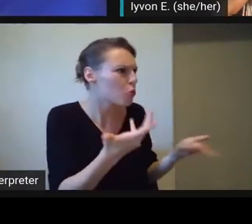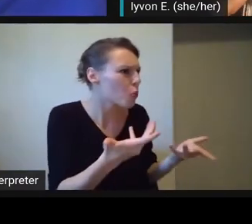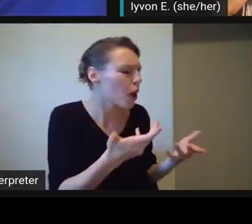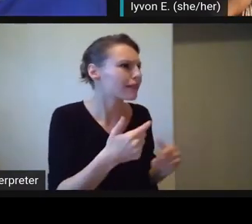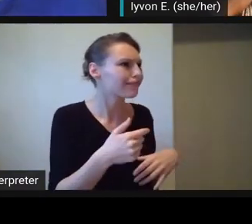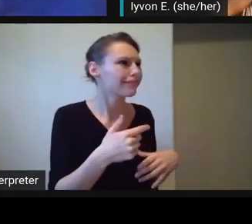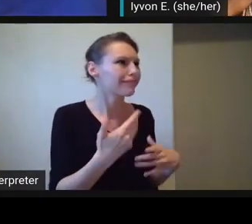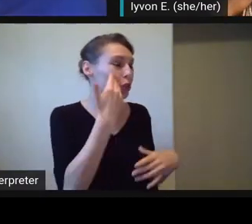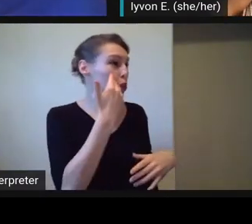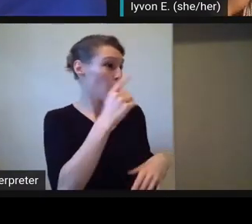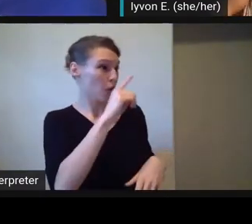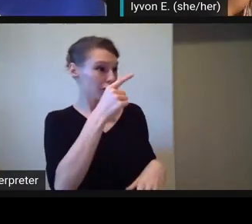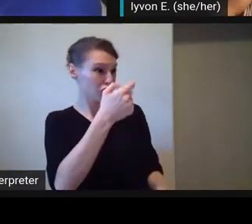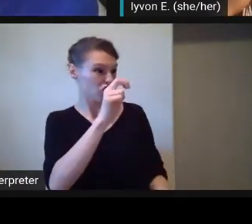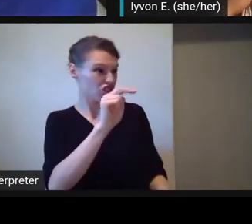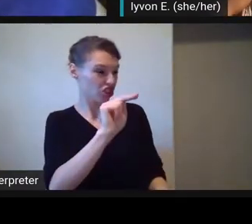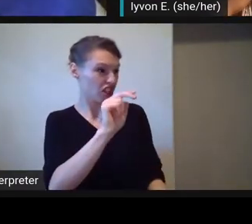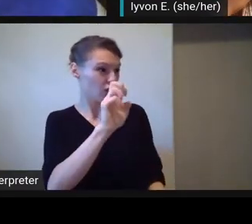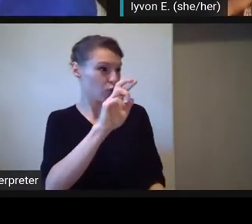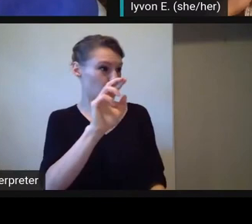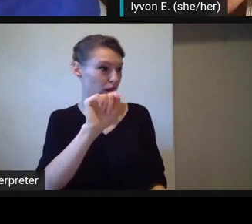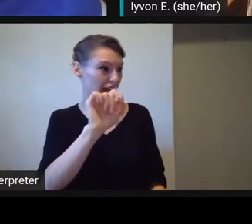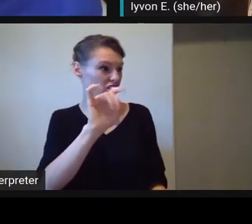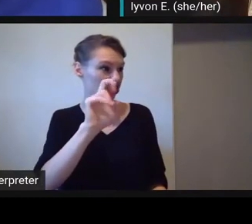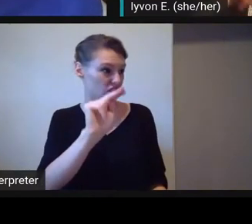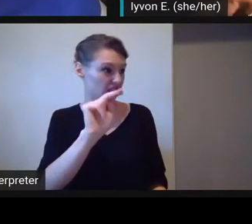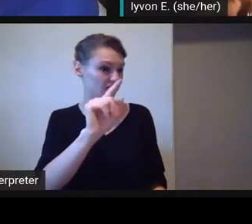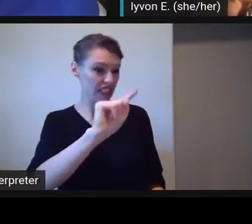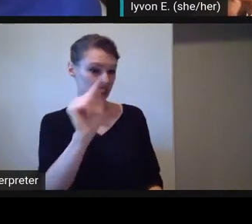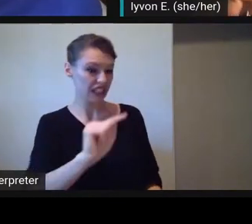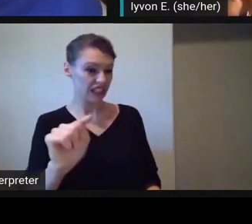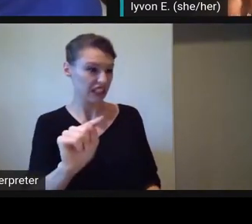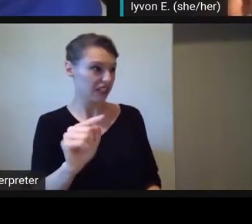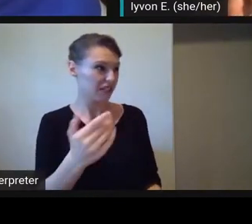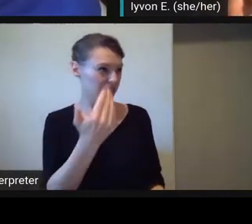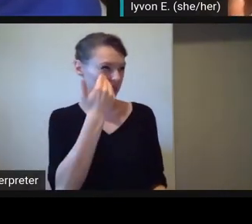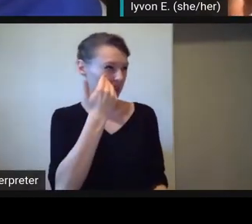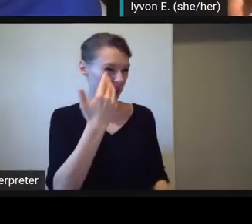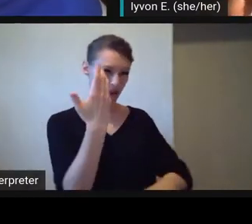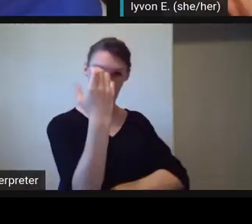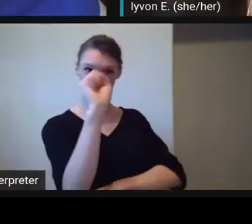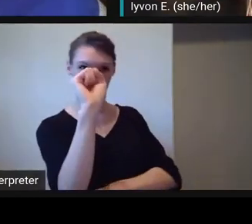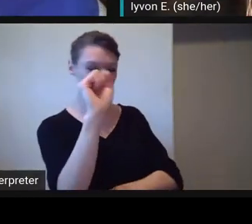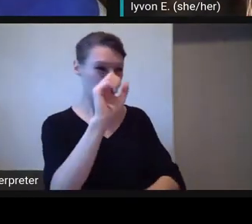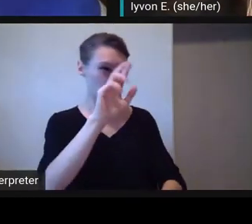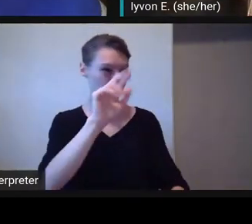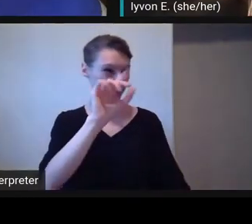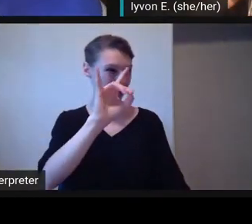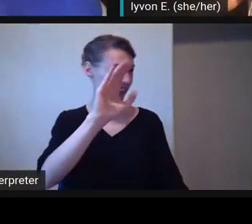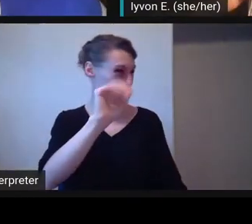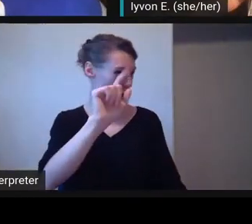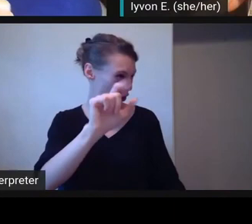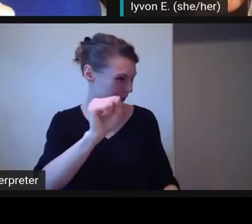Generation Z comes into their own, as the bunch of anti-capitalist radicals that they are, I adore Generation